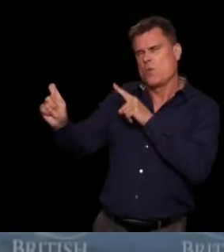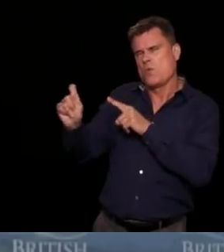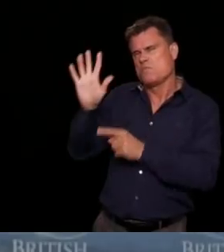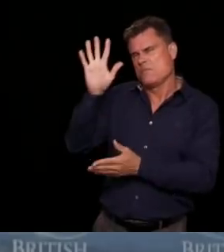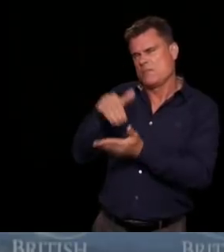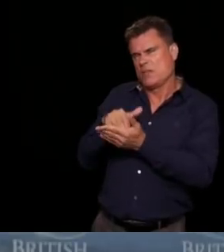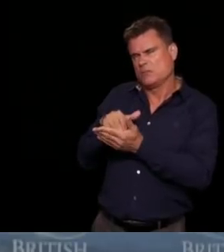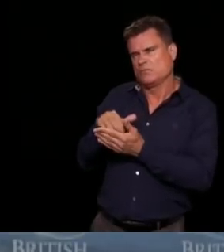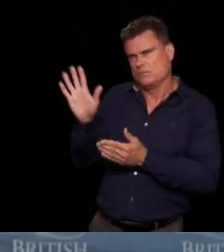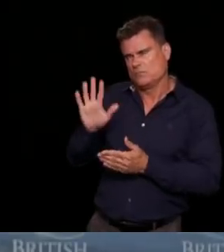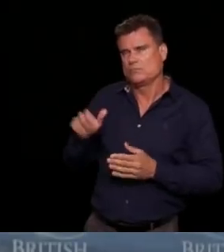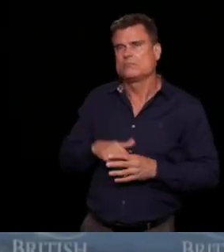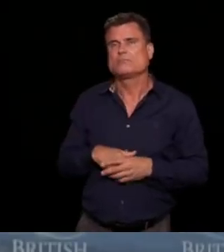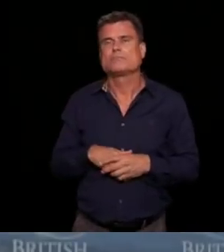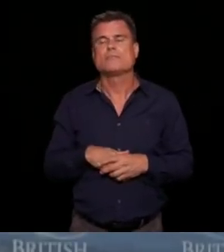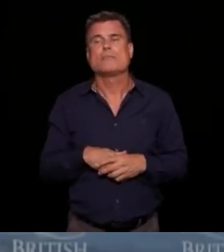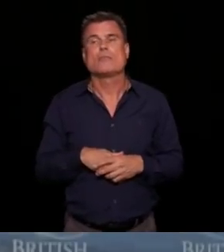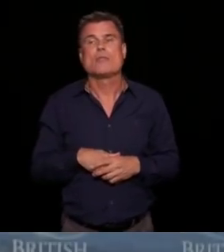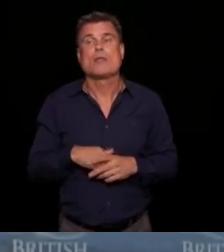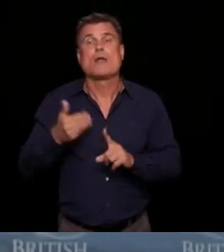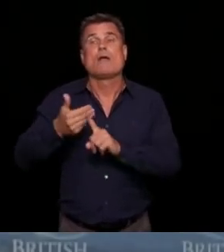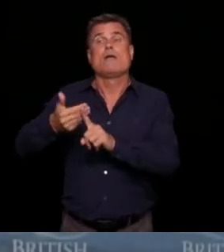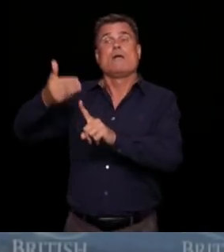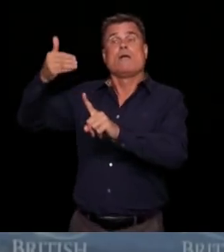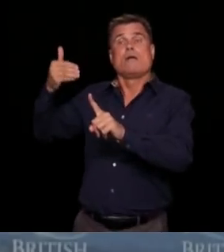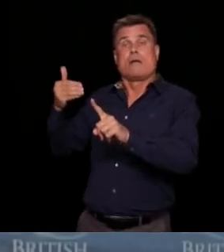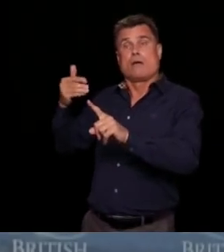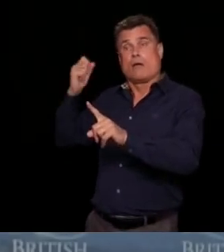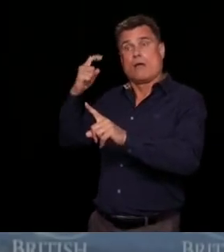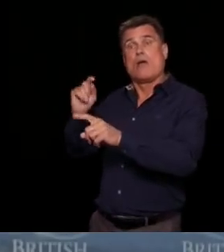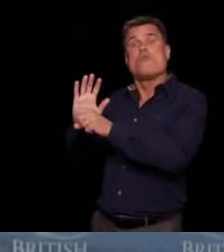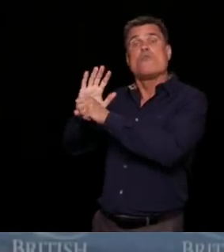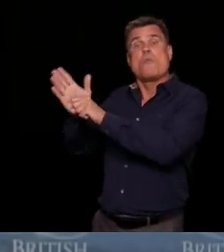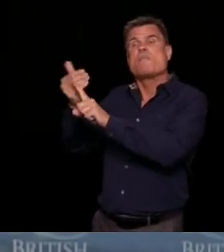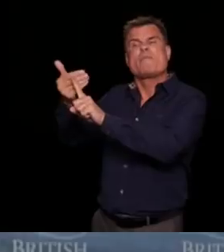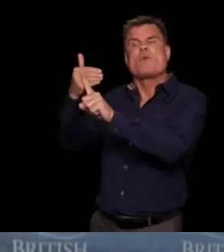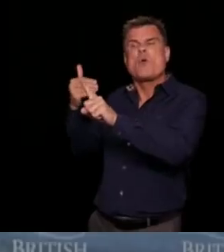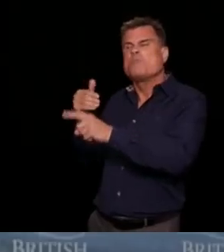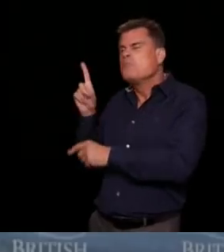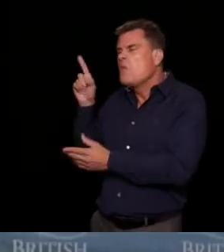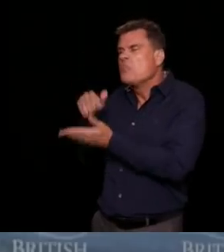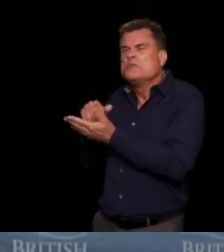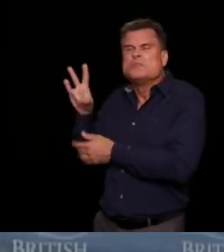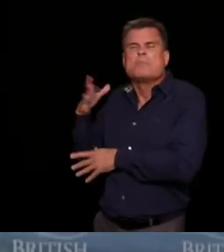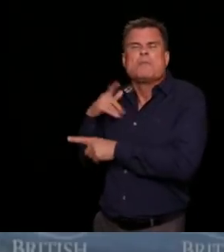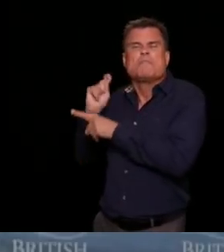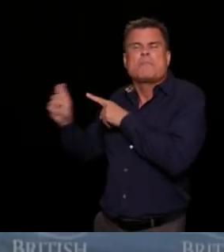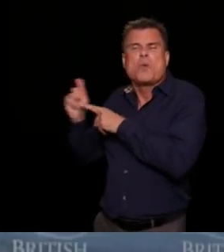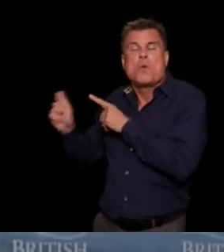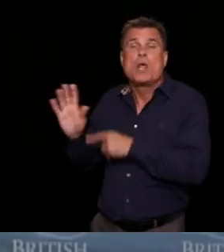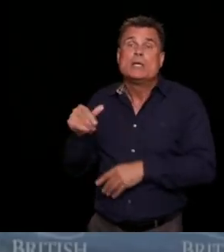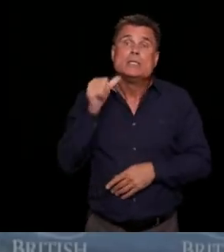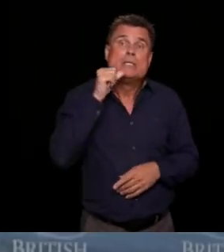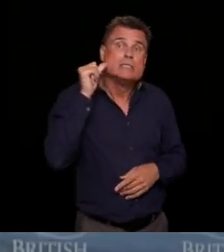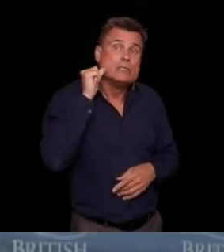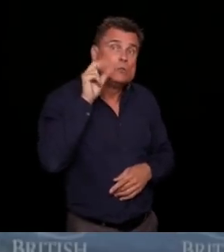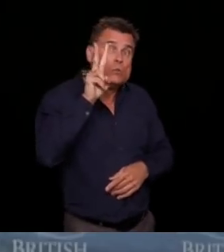at the lowest point in the pandemic in terms of calls, that number was 1,700. The number yesterday, as I said, was